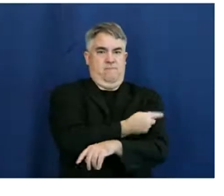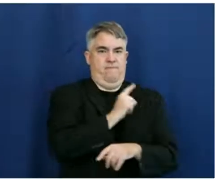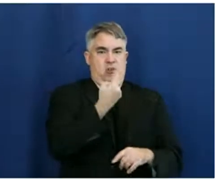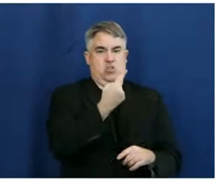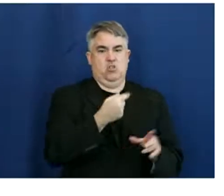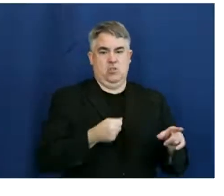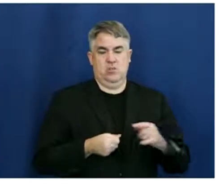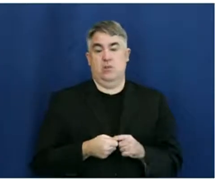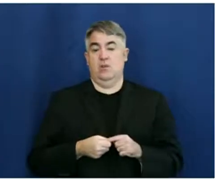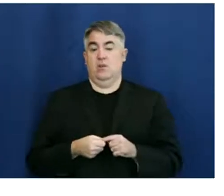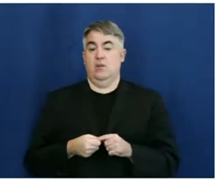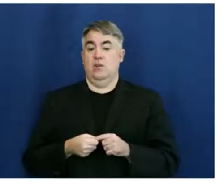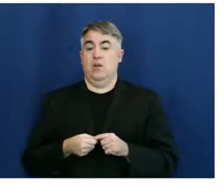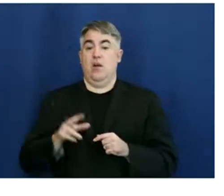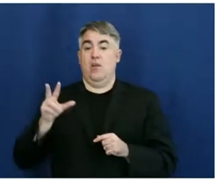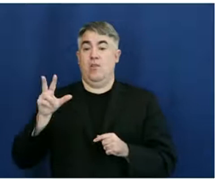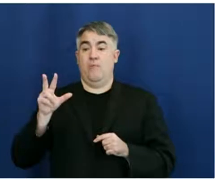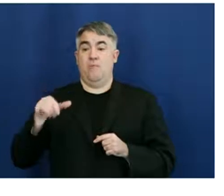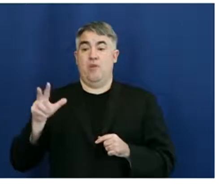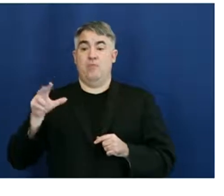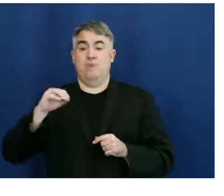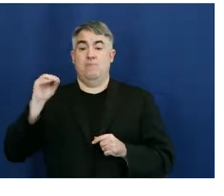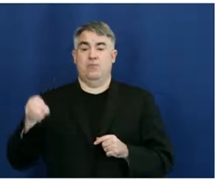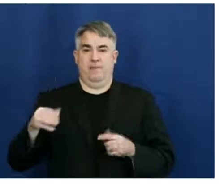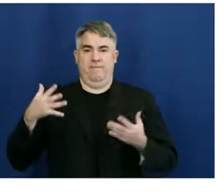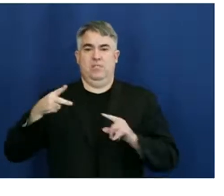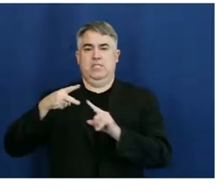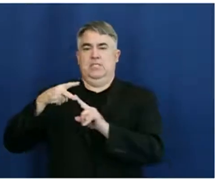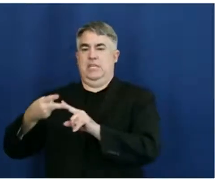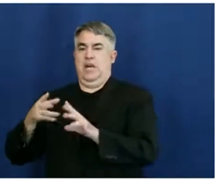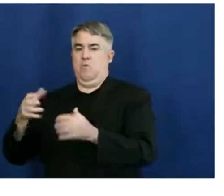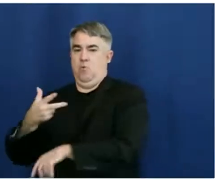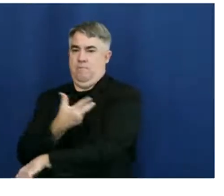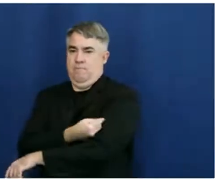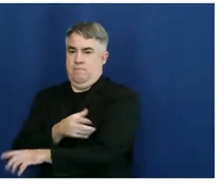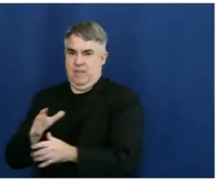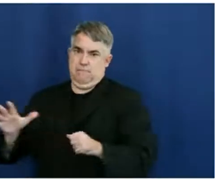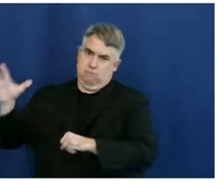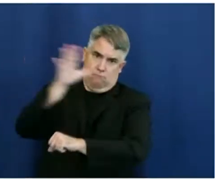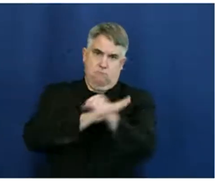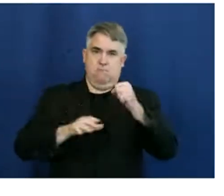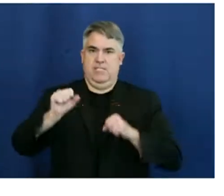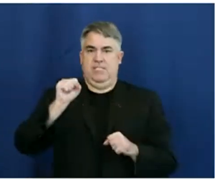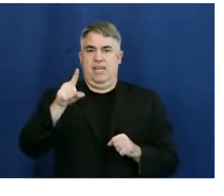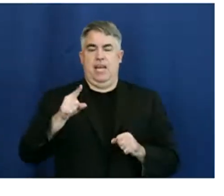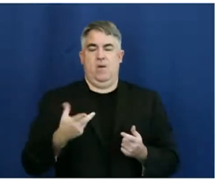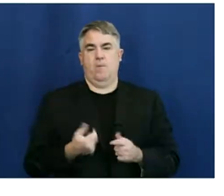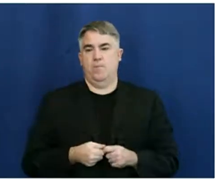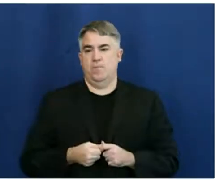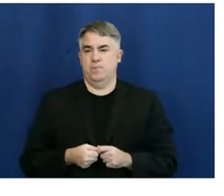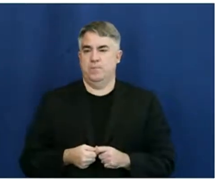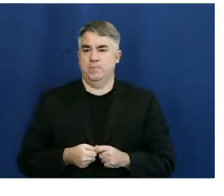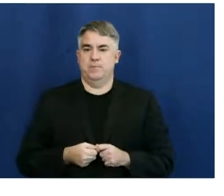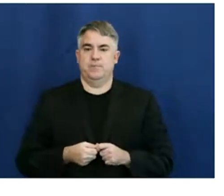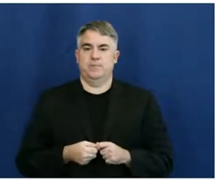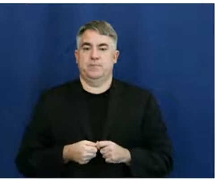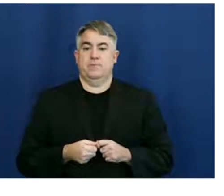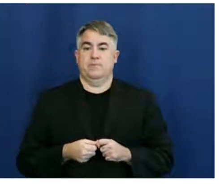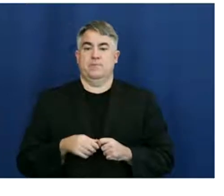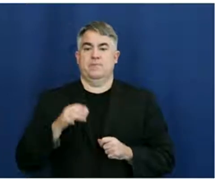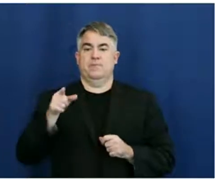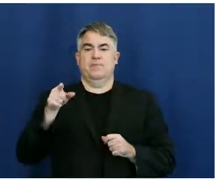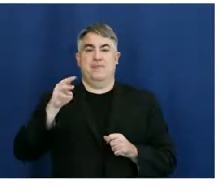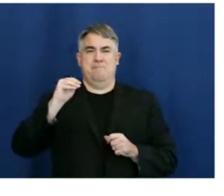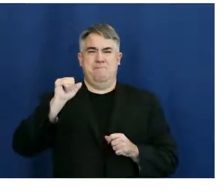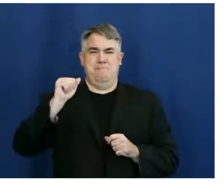first and second dosages. Next slide. Here you just see the map. Again, this is the network that is being built out. The